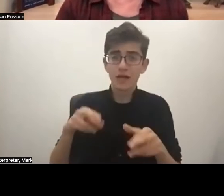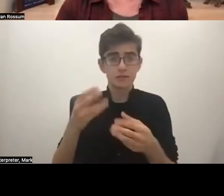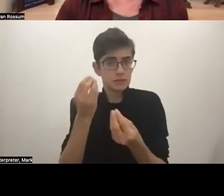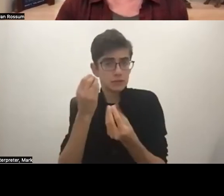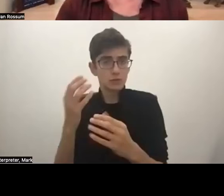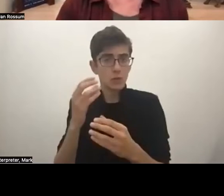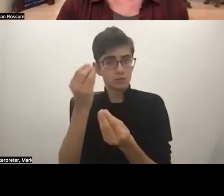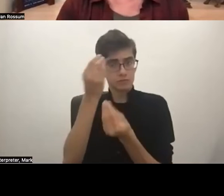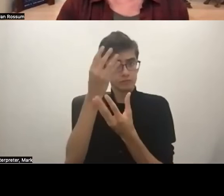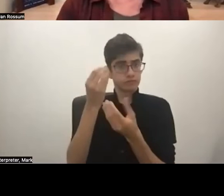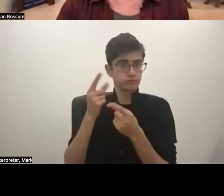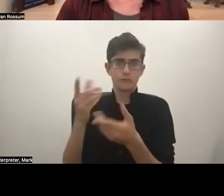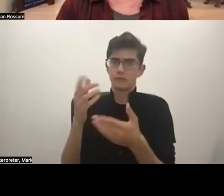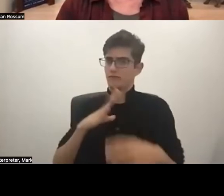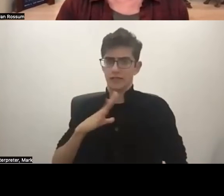after.